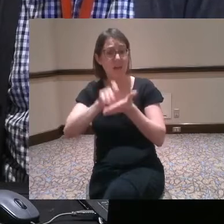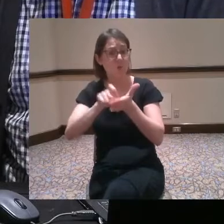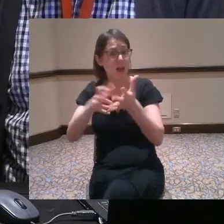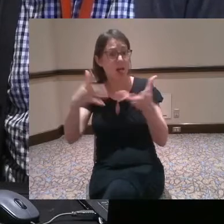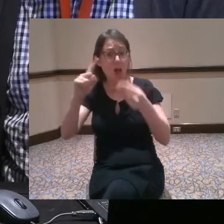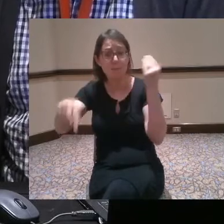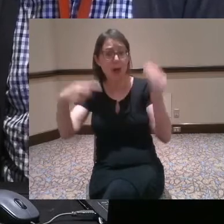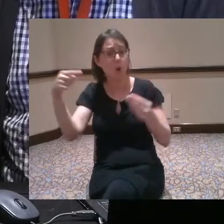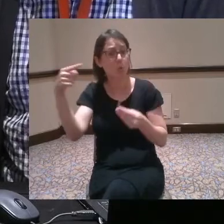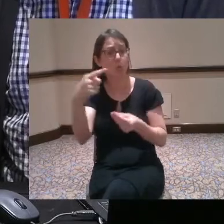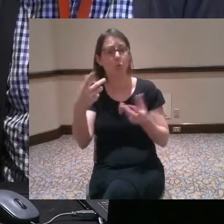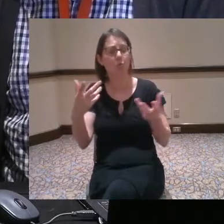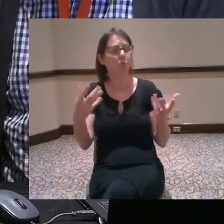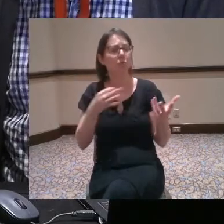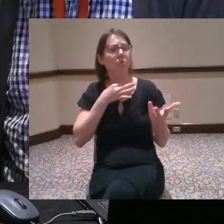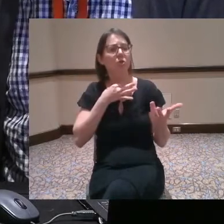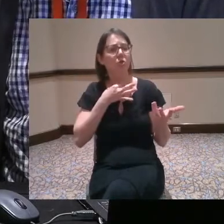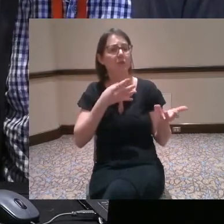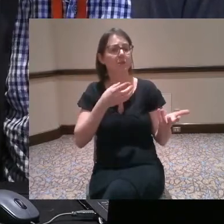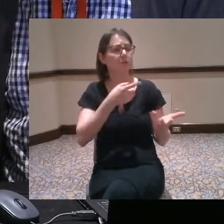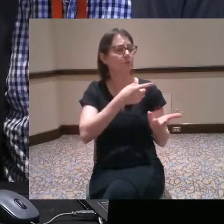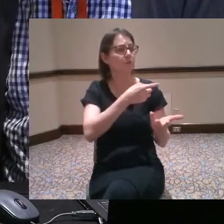anybody here who